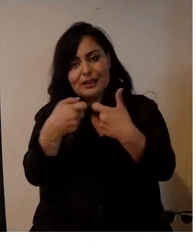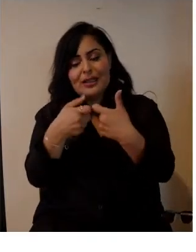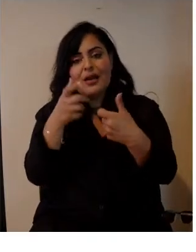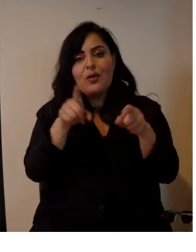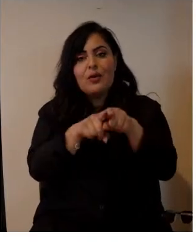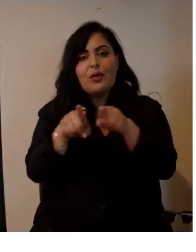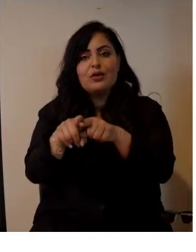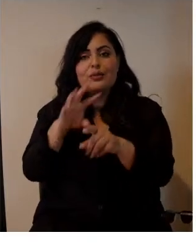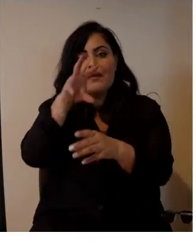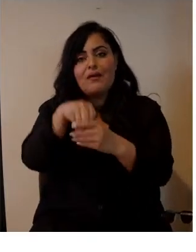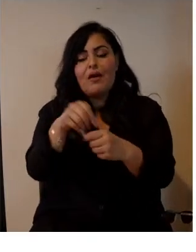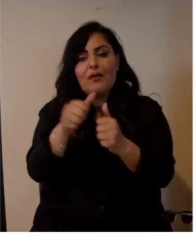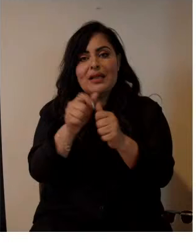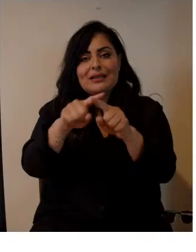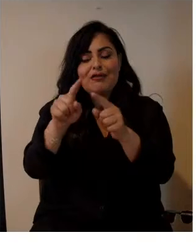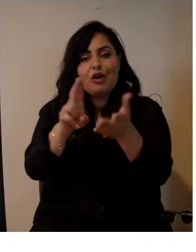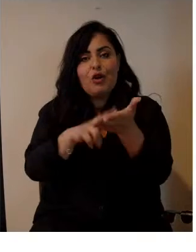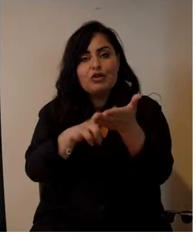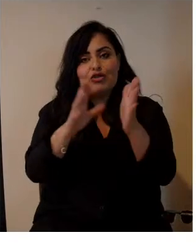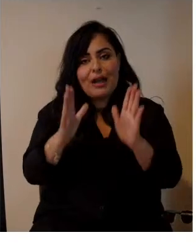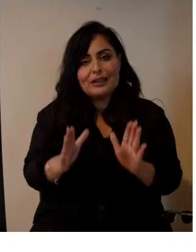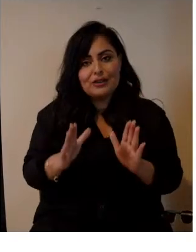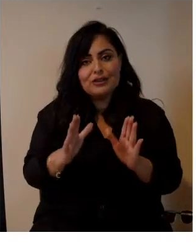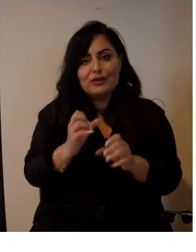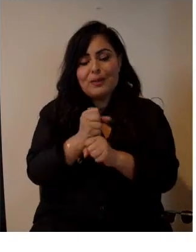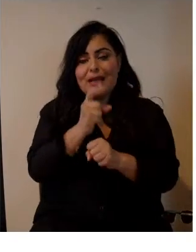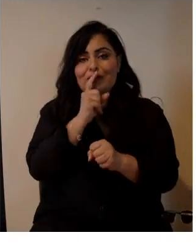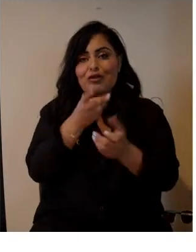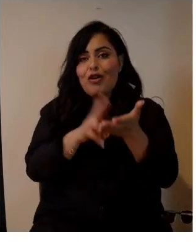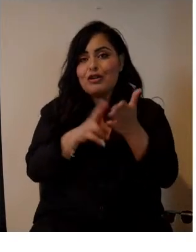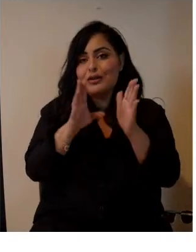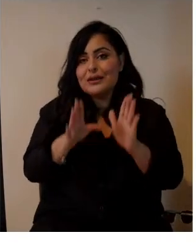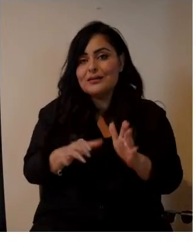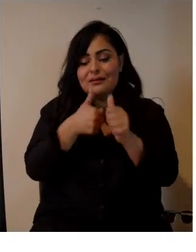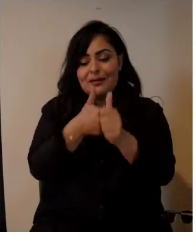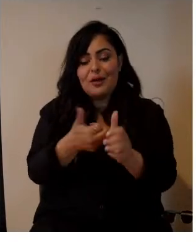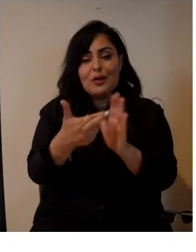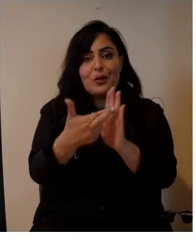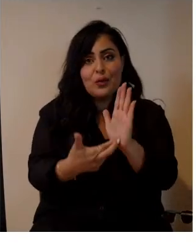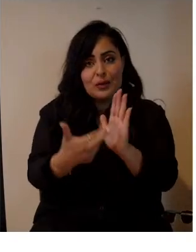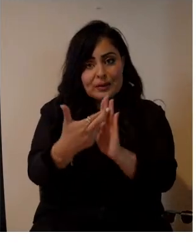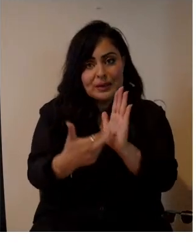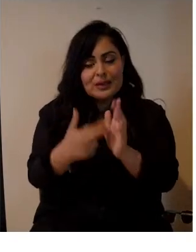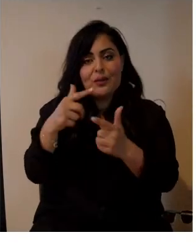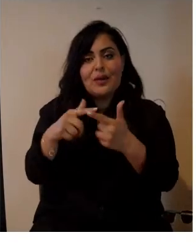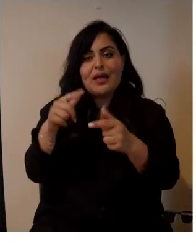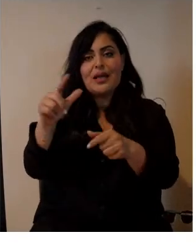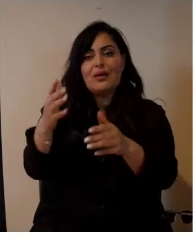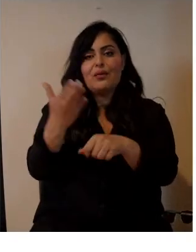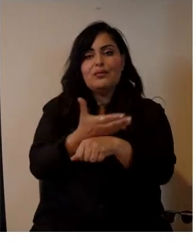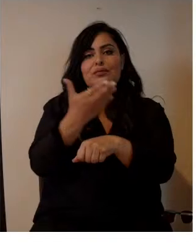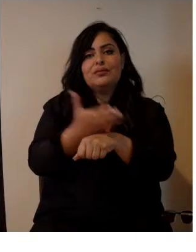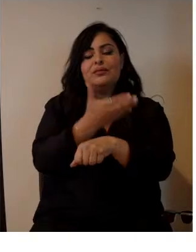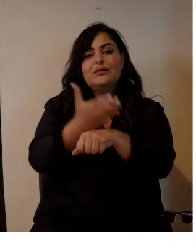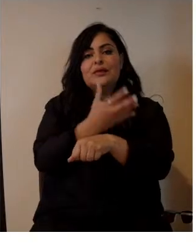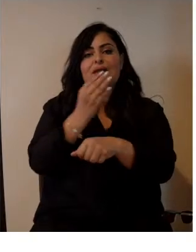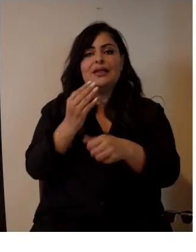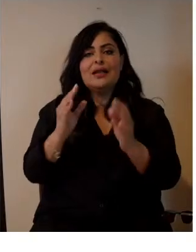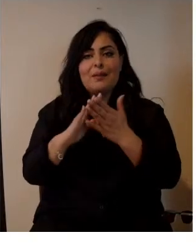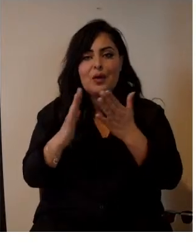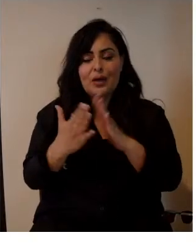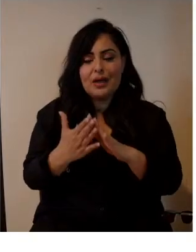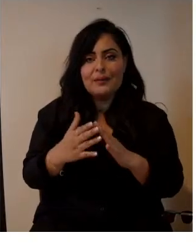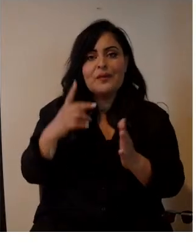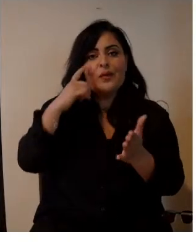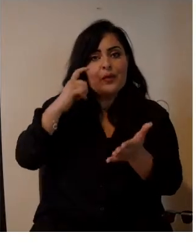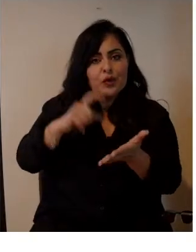with contractors and making sure contractors are following the rules and laws as they perform the work to restore the community. So you will